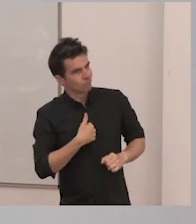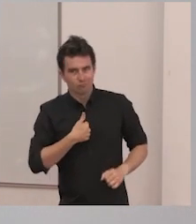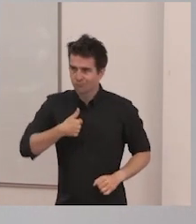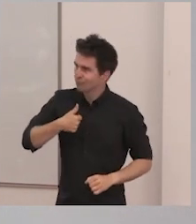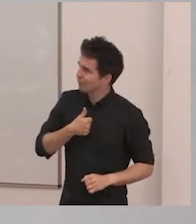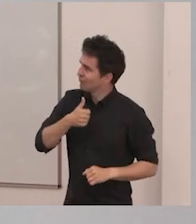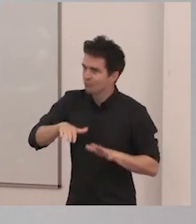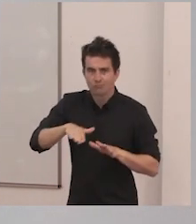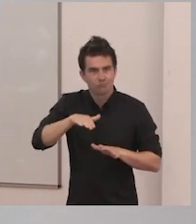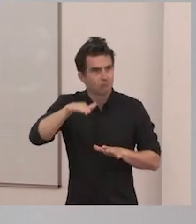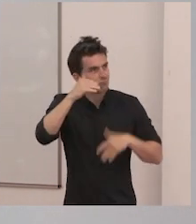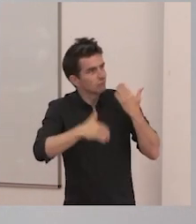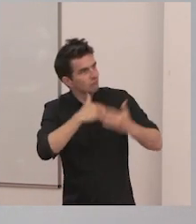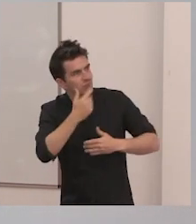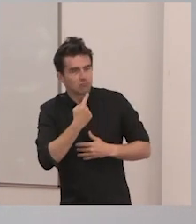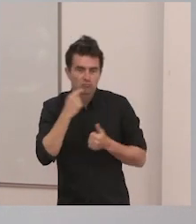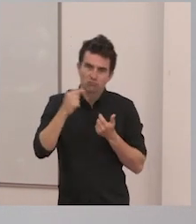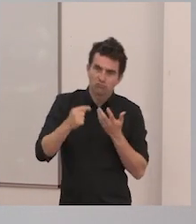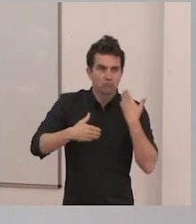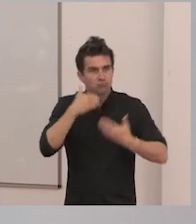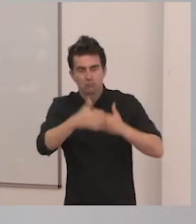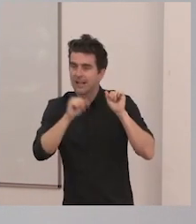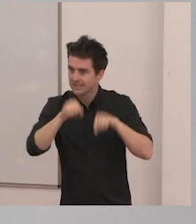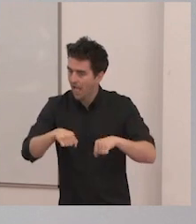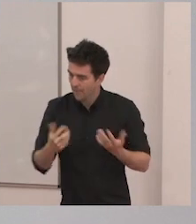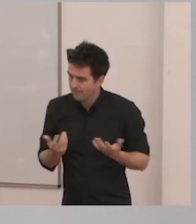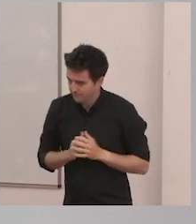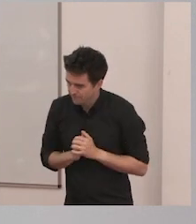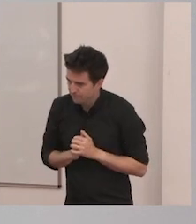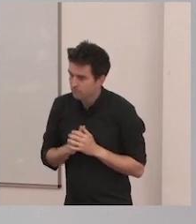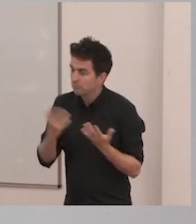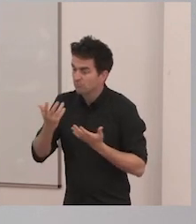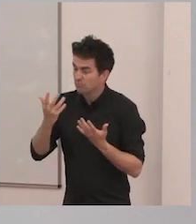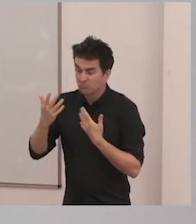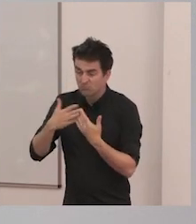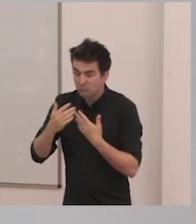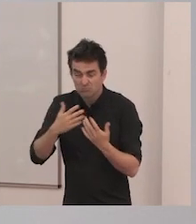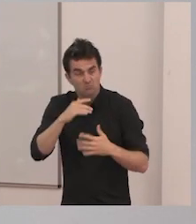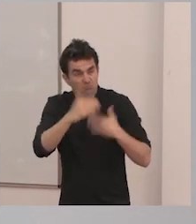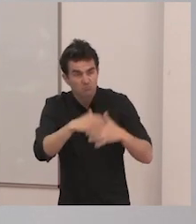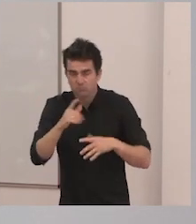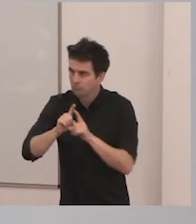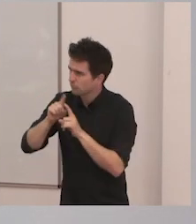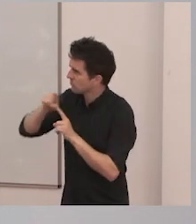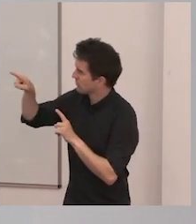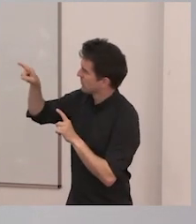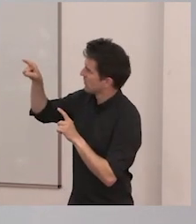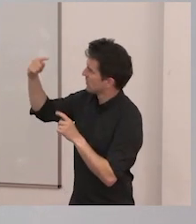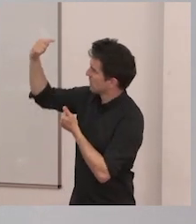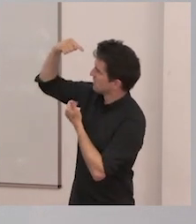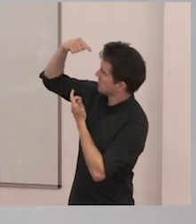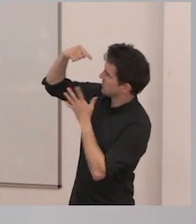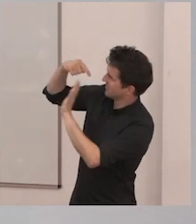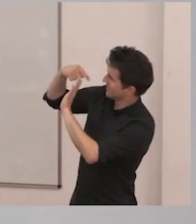which upholds everyone's right to be free from acts against their body which they do not consent